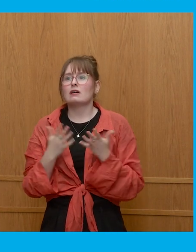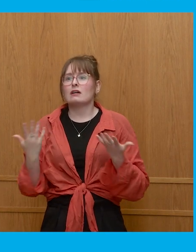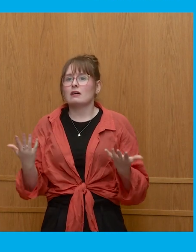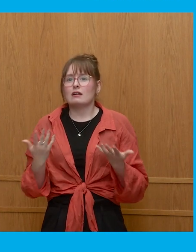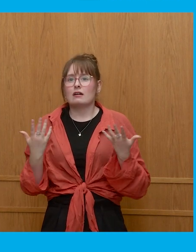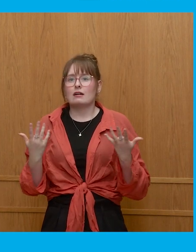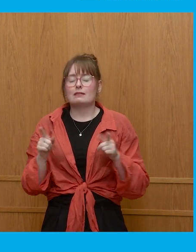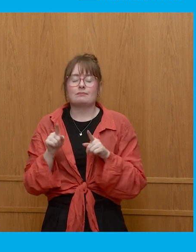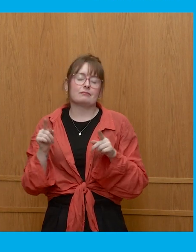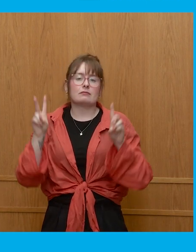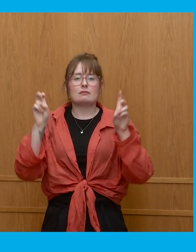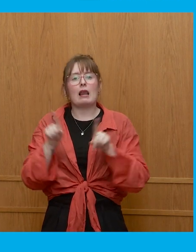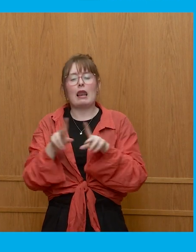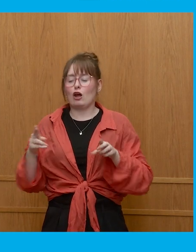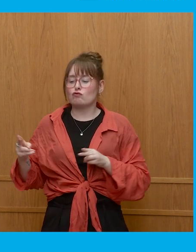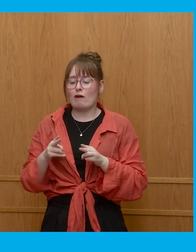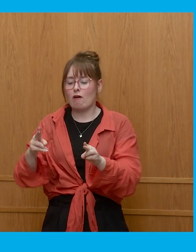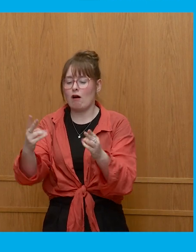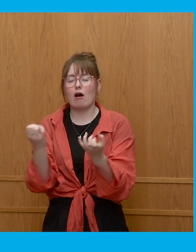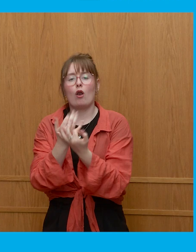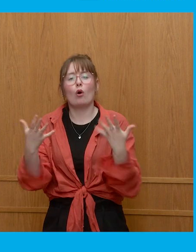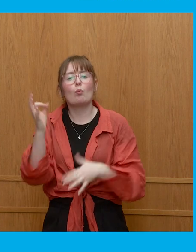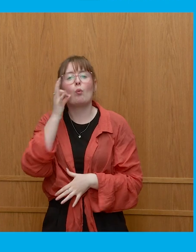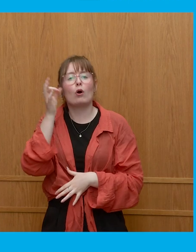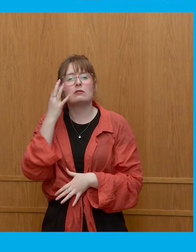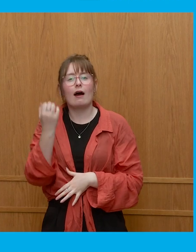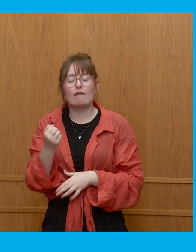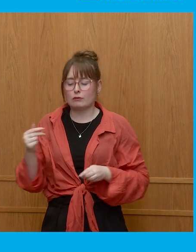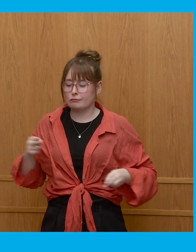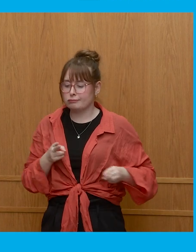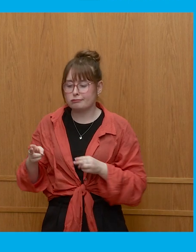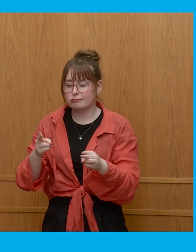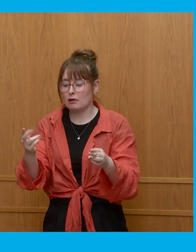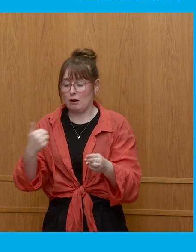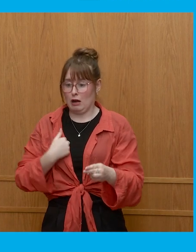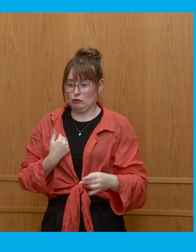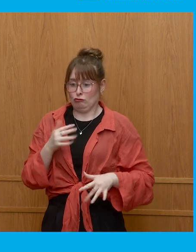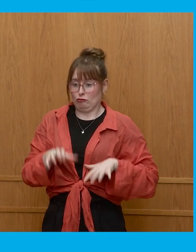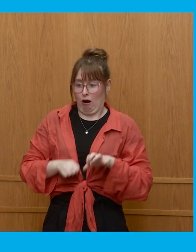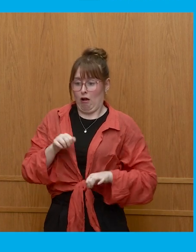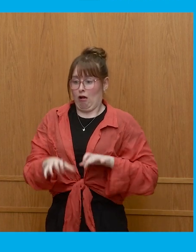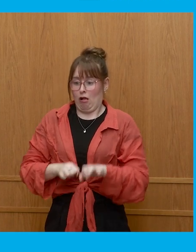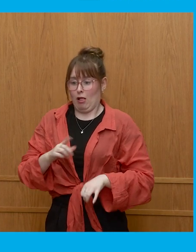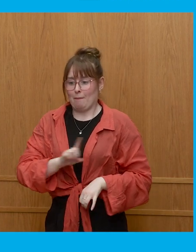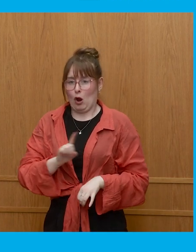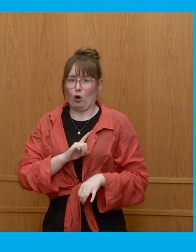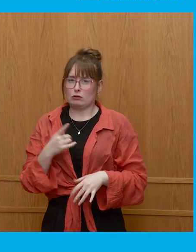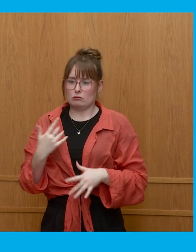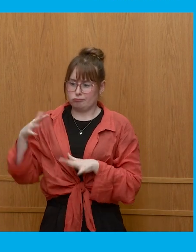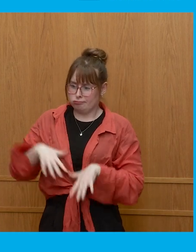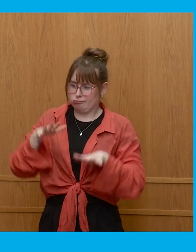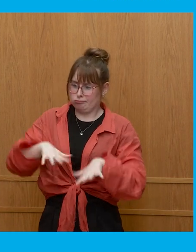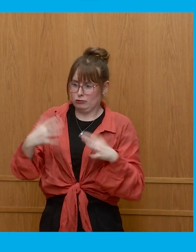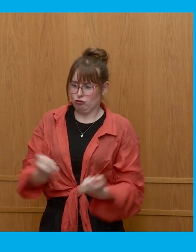like a river with a lot of water, and you're really struggling because you have currents from every